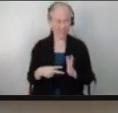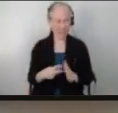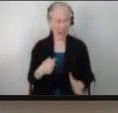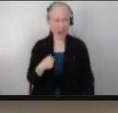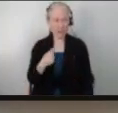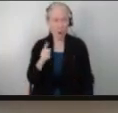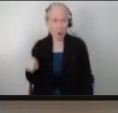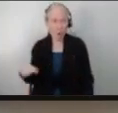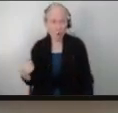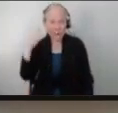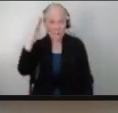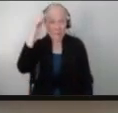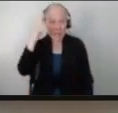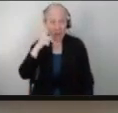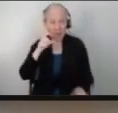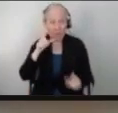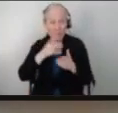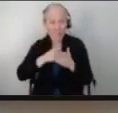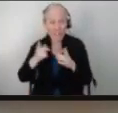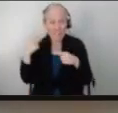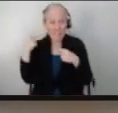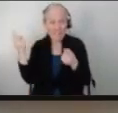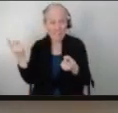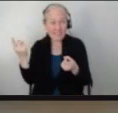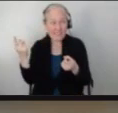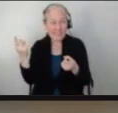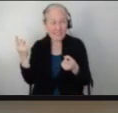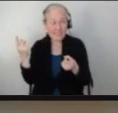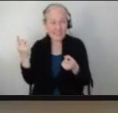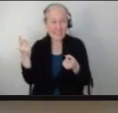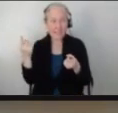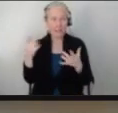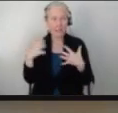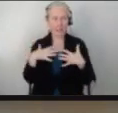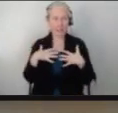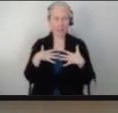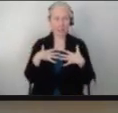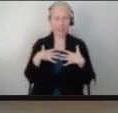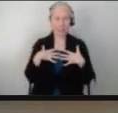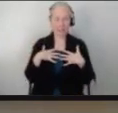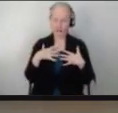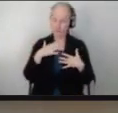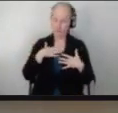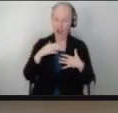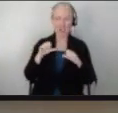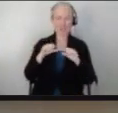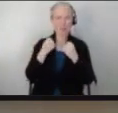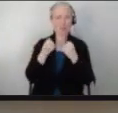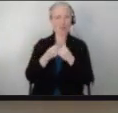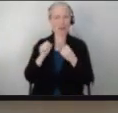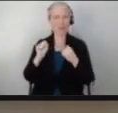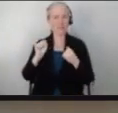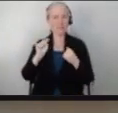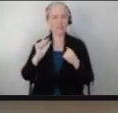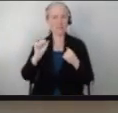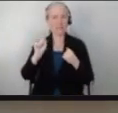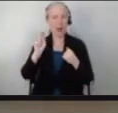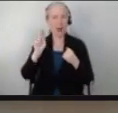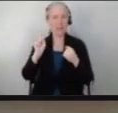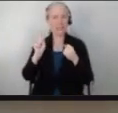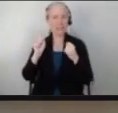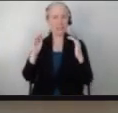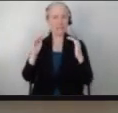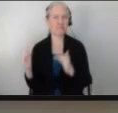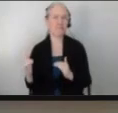this test, but what it says about me and my social status. And so I think we have